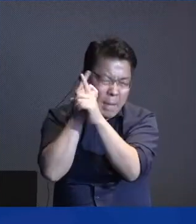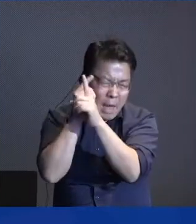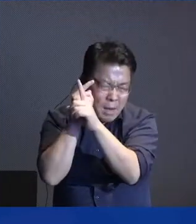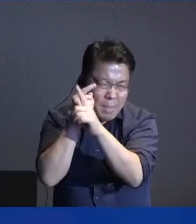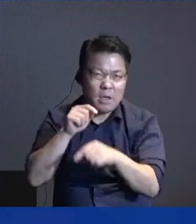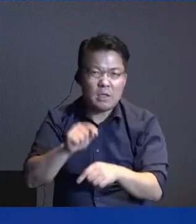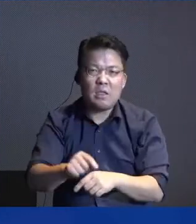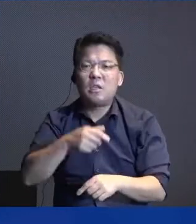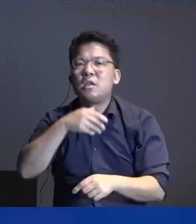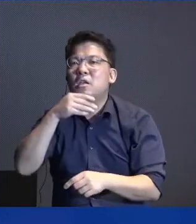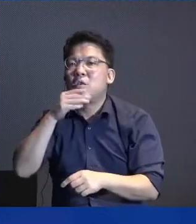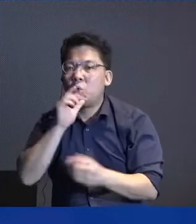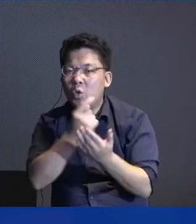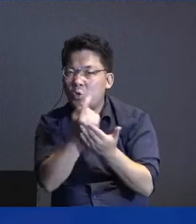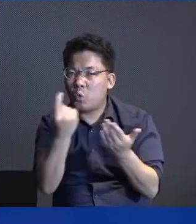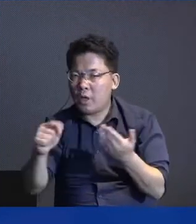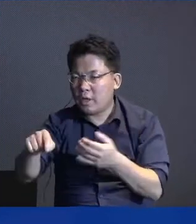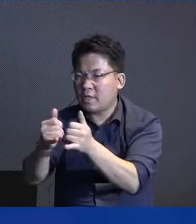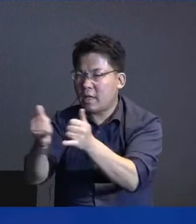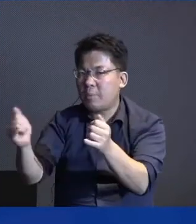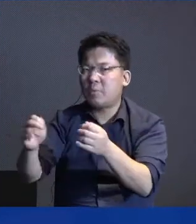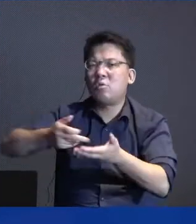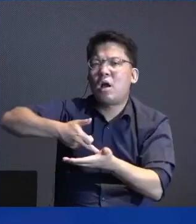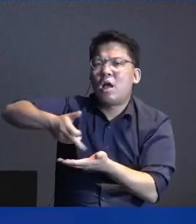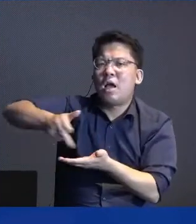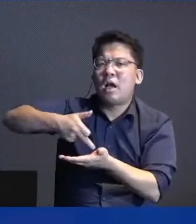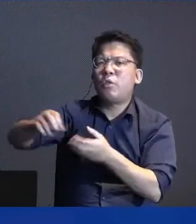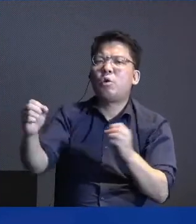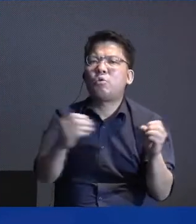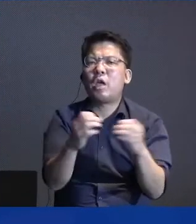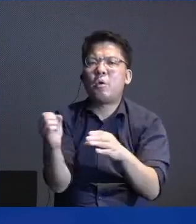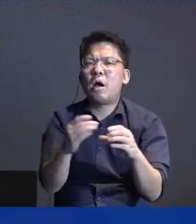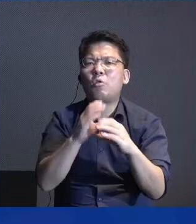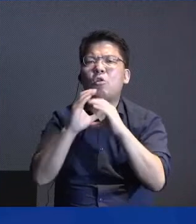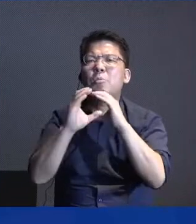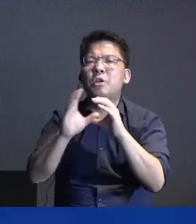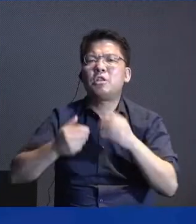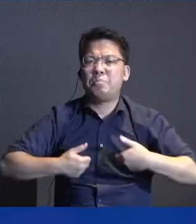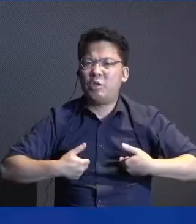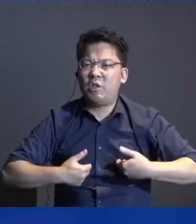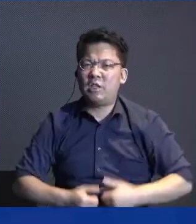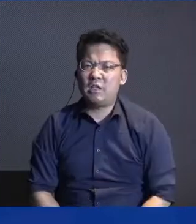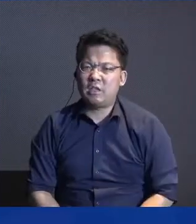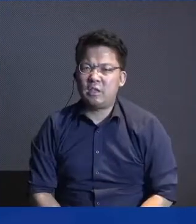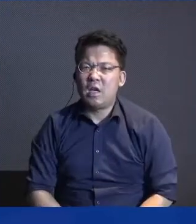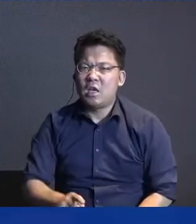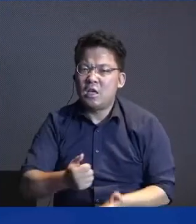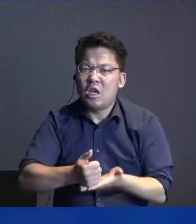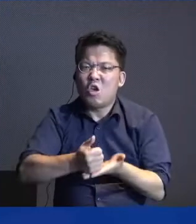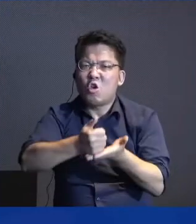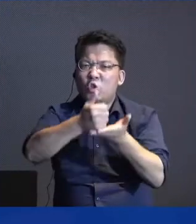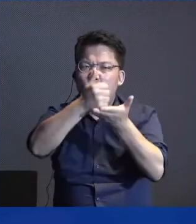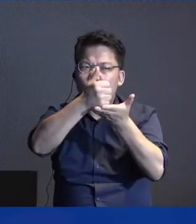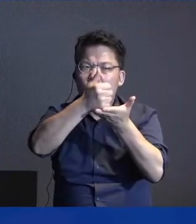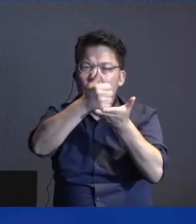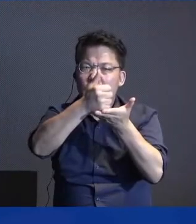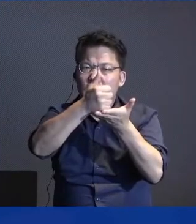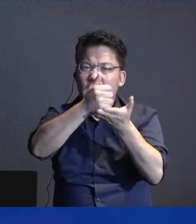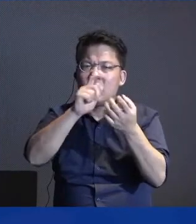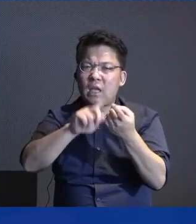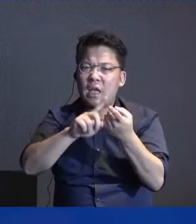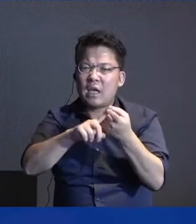we only probably understand dignity when it comes to us, but probably discussing with